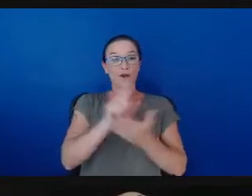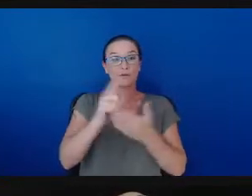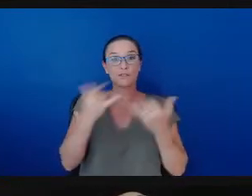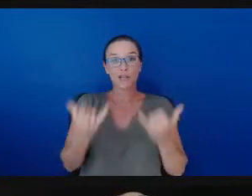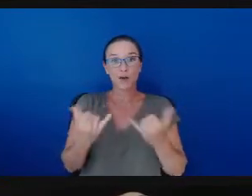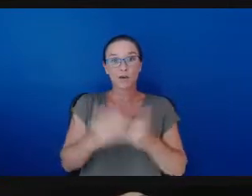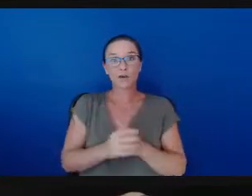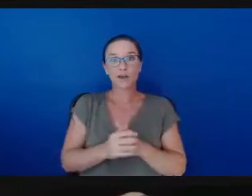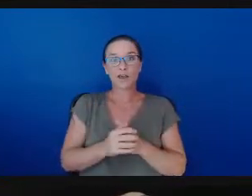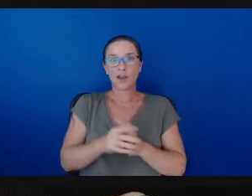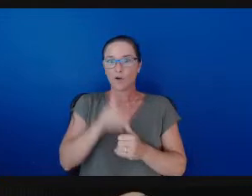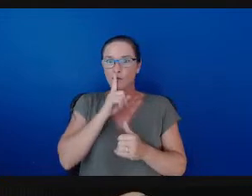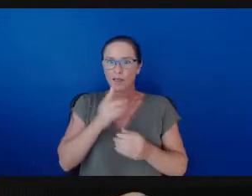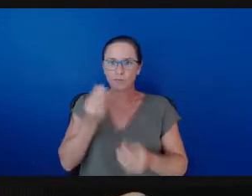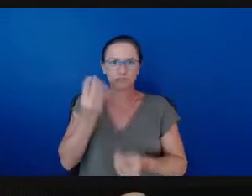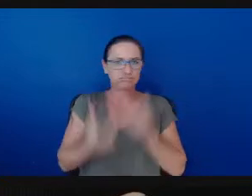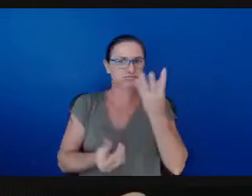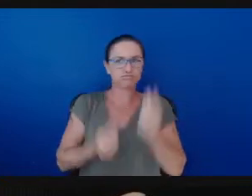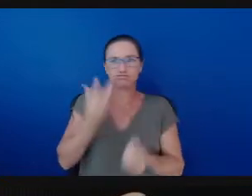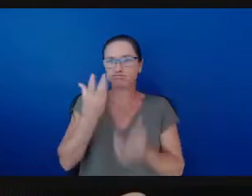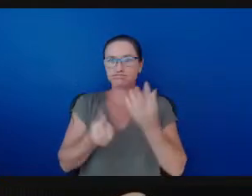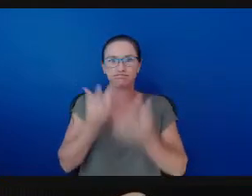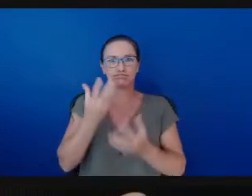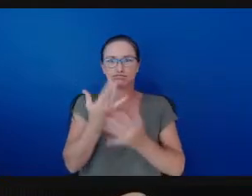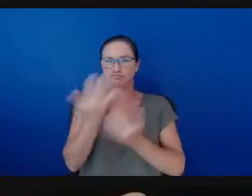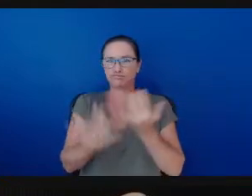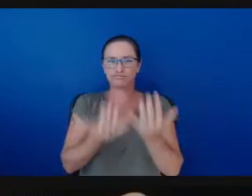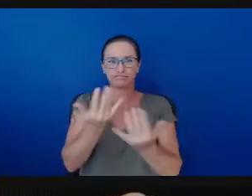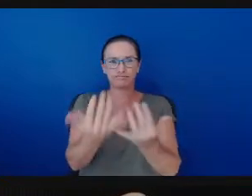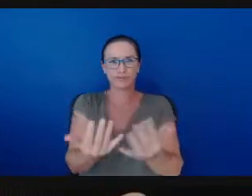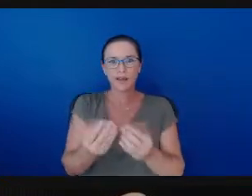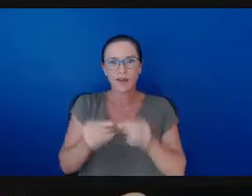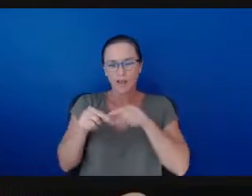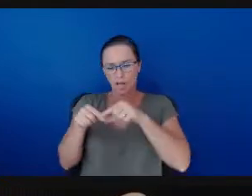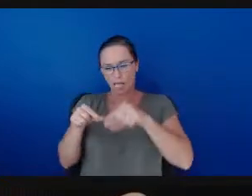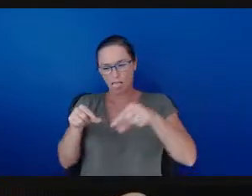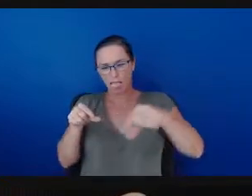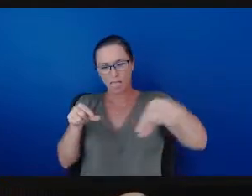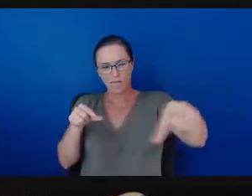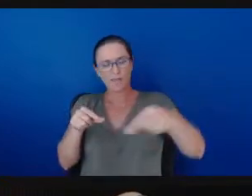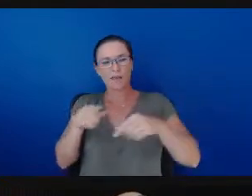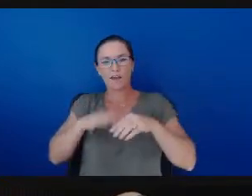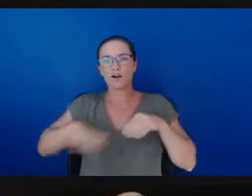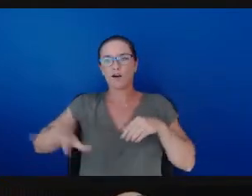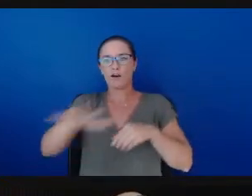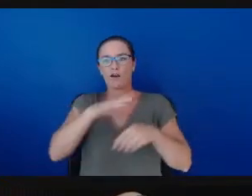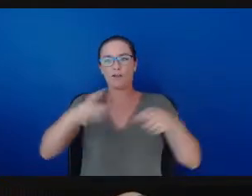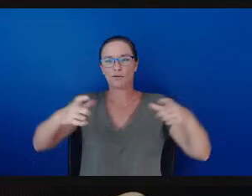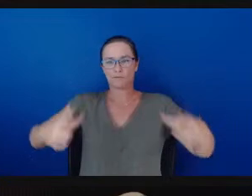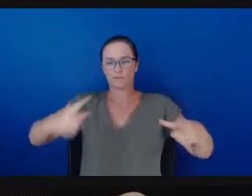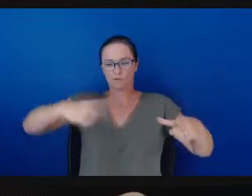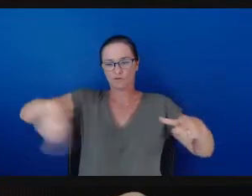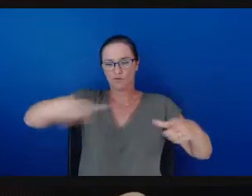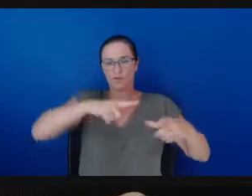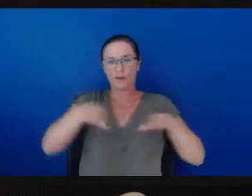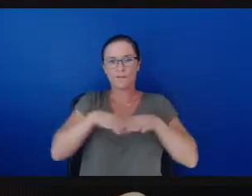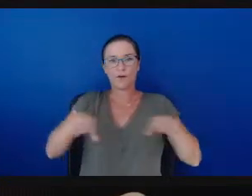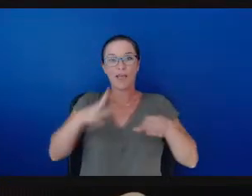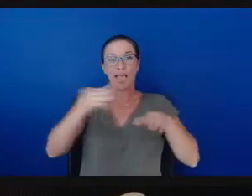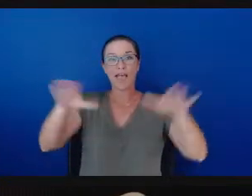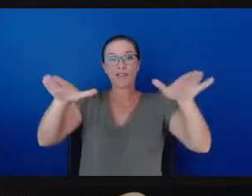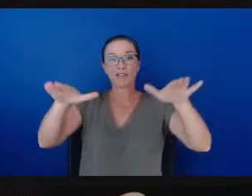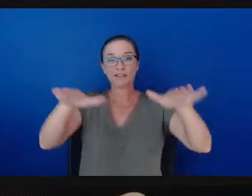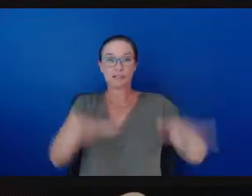much vigor and lots of lava floating across most of the crater floor, as well as the downdrop block area, which